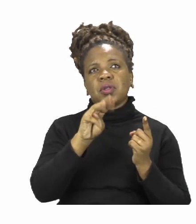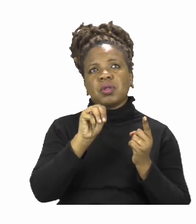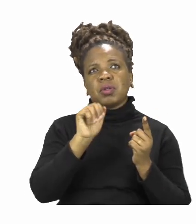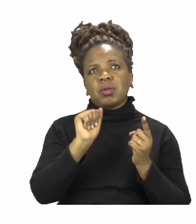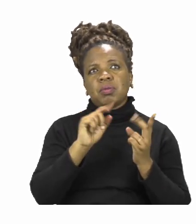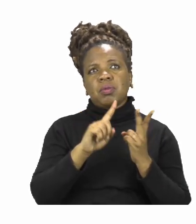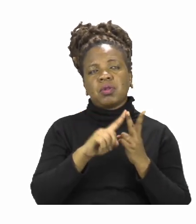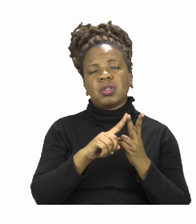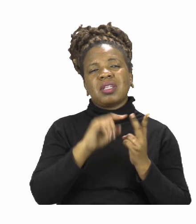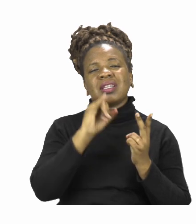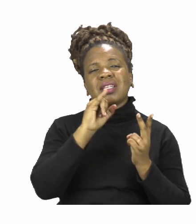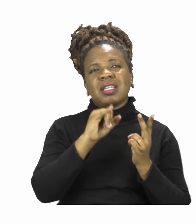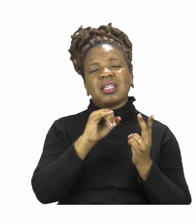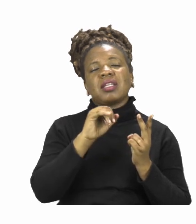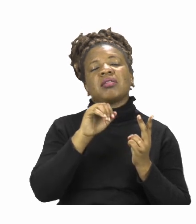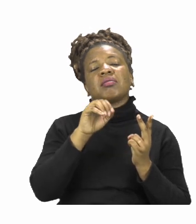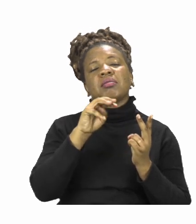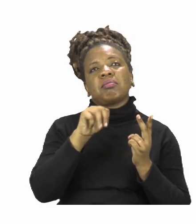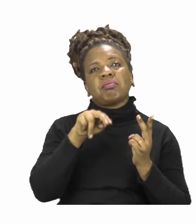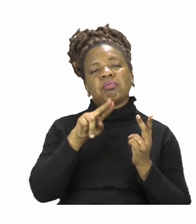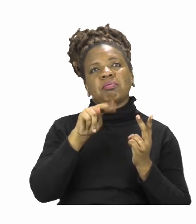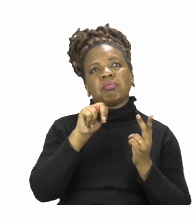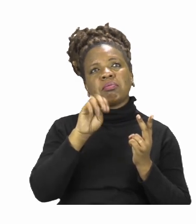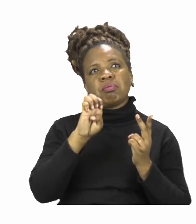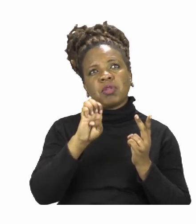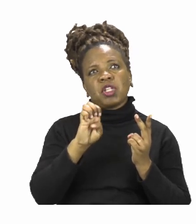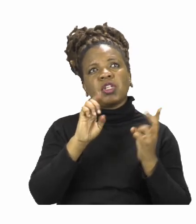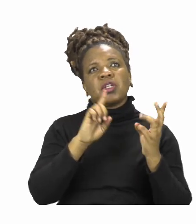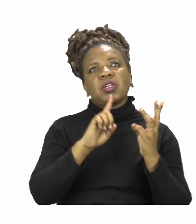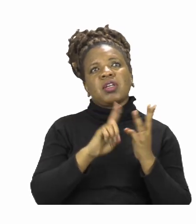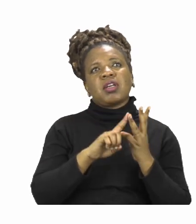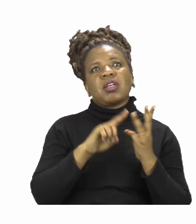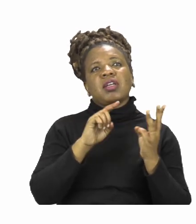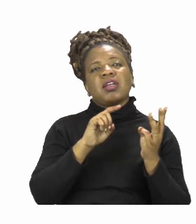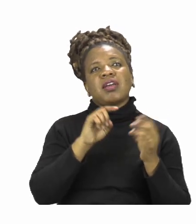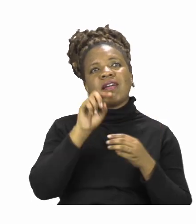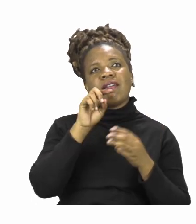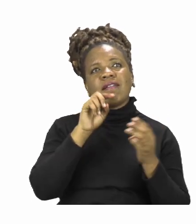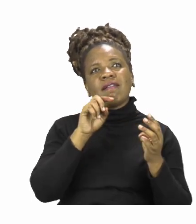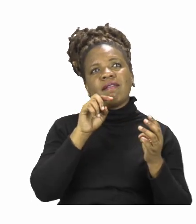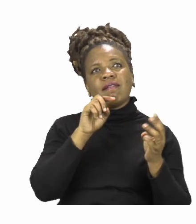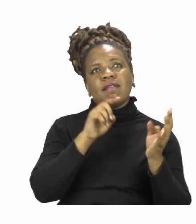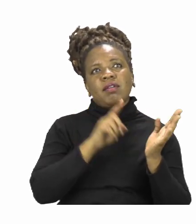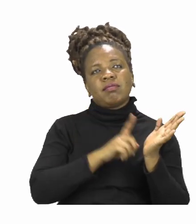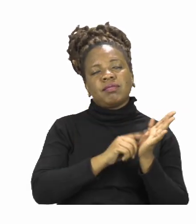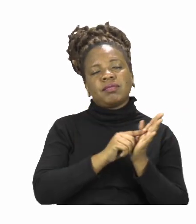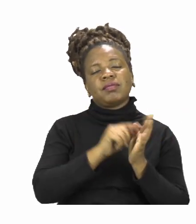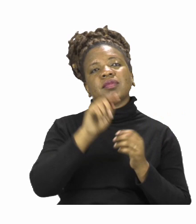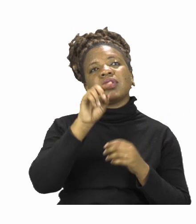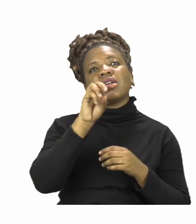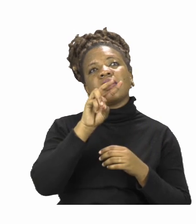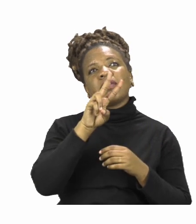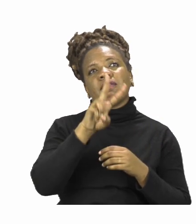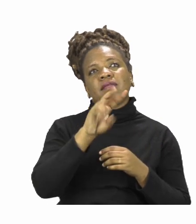Immune Deficiency Virus. The H is for human, the I